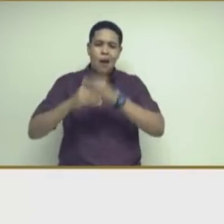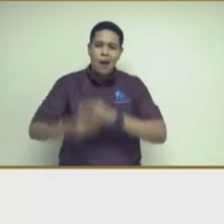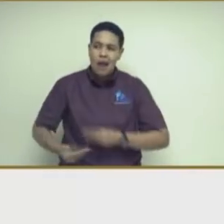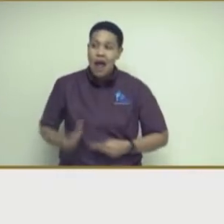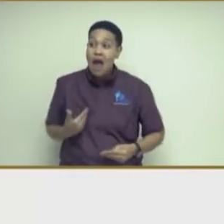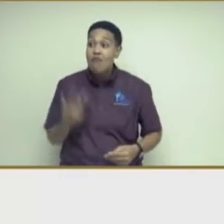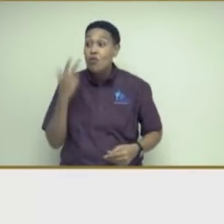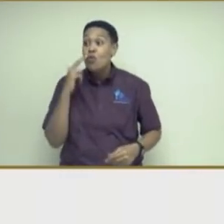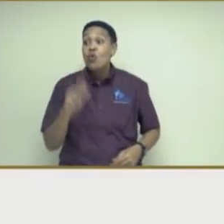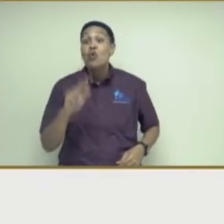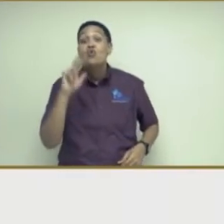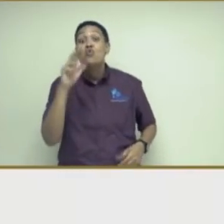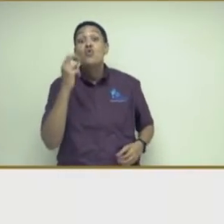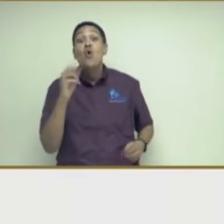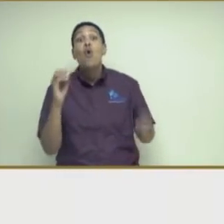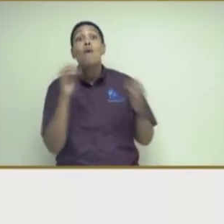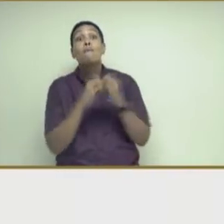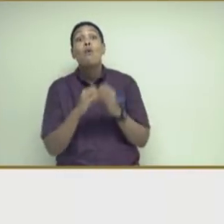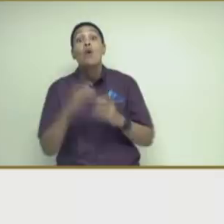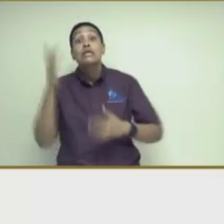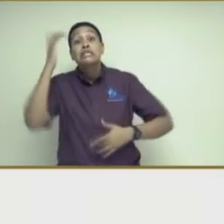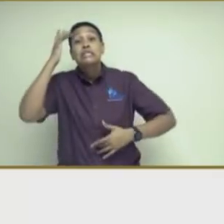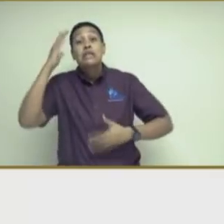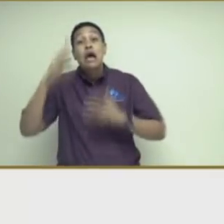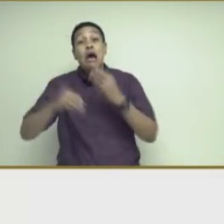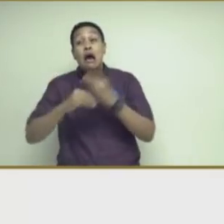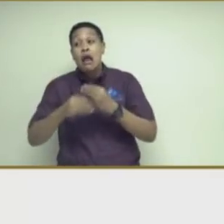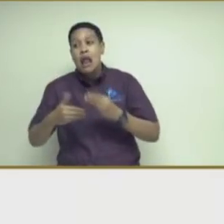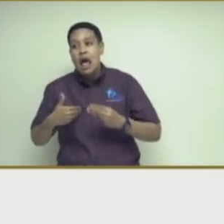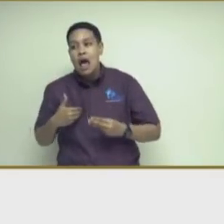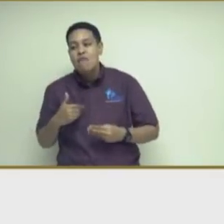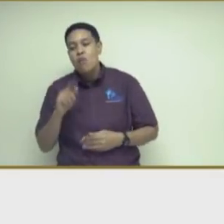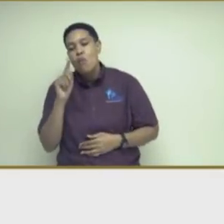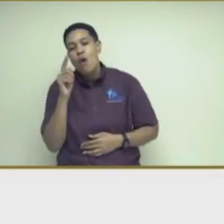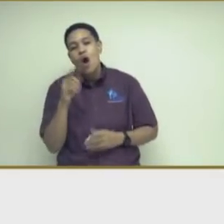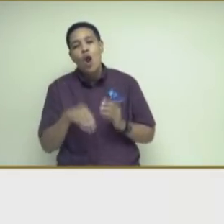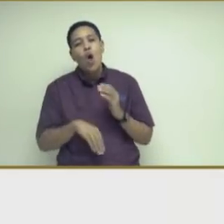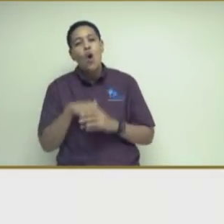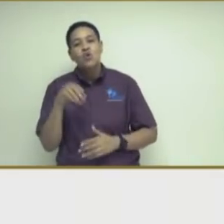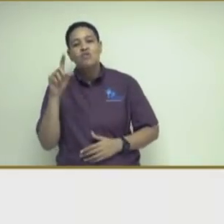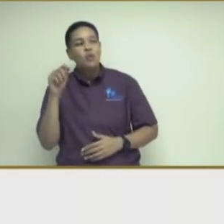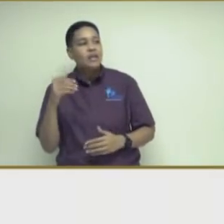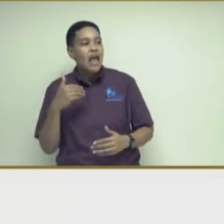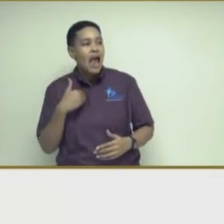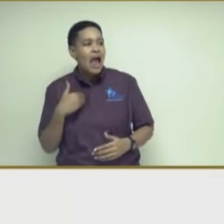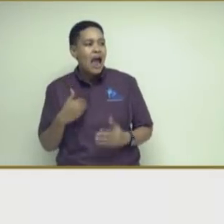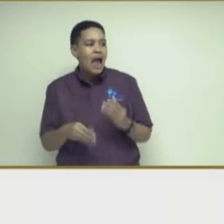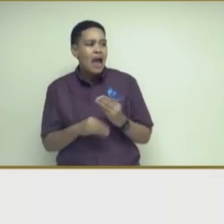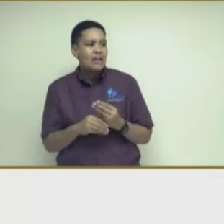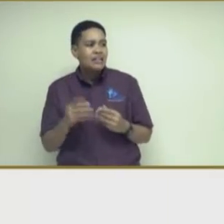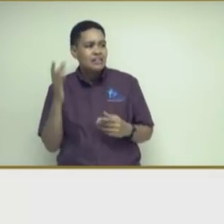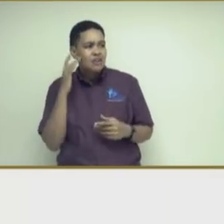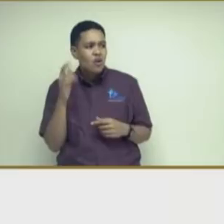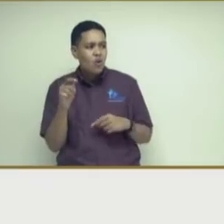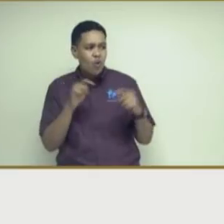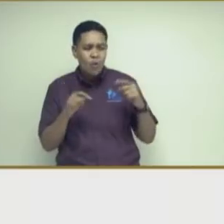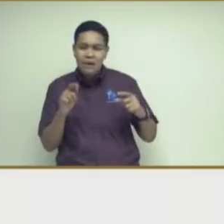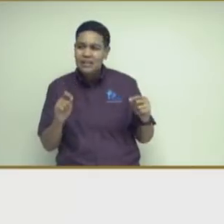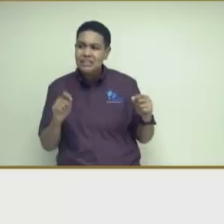or more, 1 in 20 had comorbidities. We also... Just go back to that slide for me,